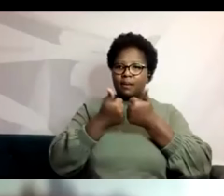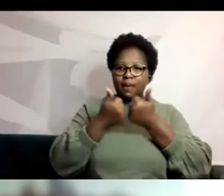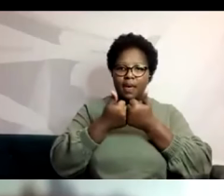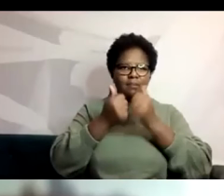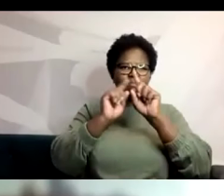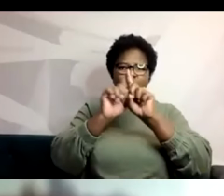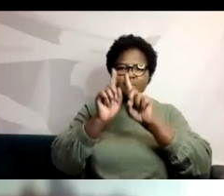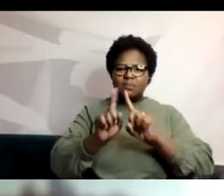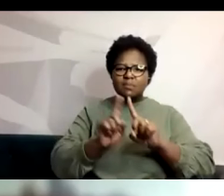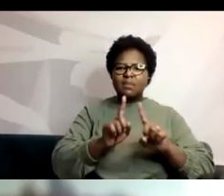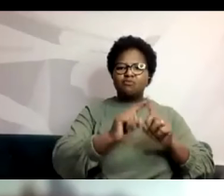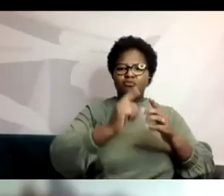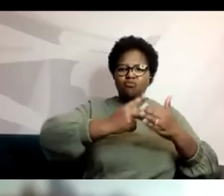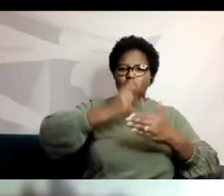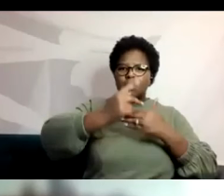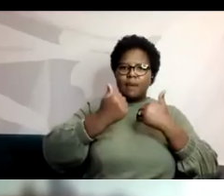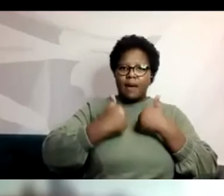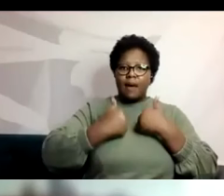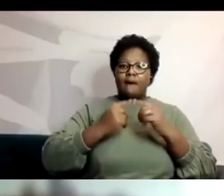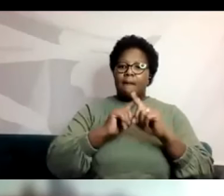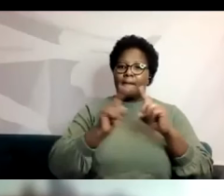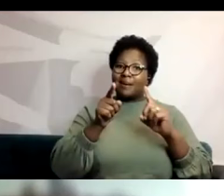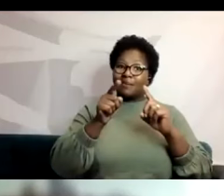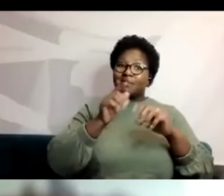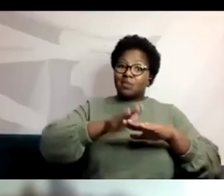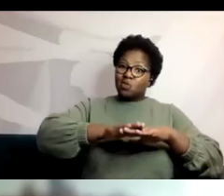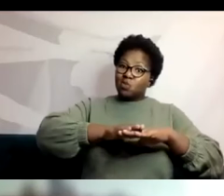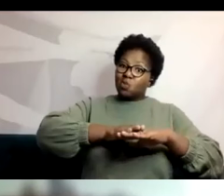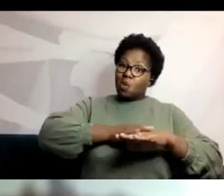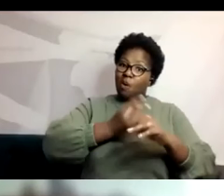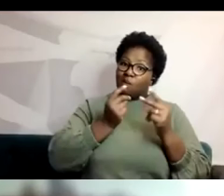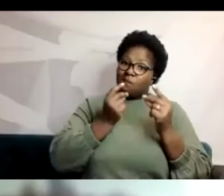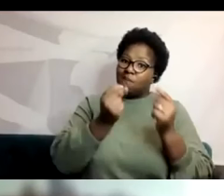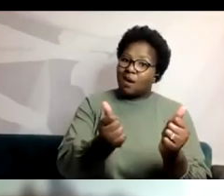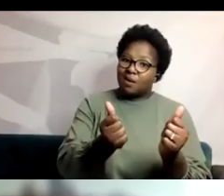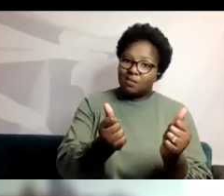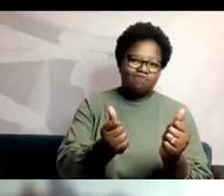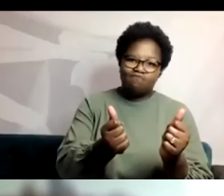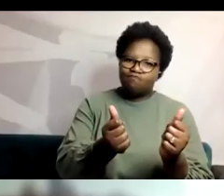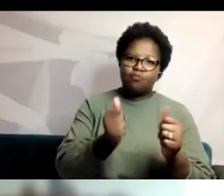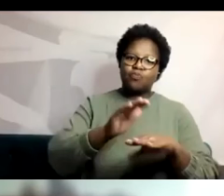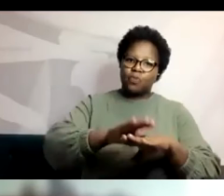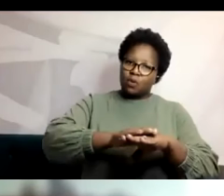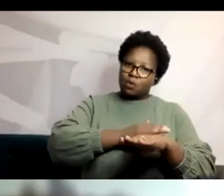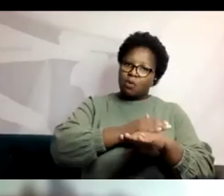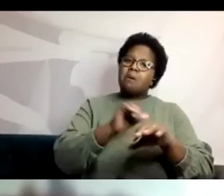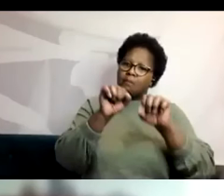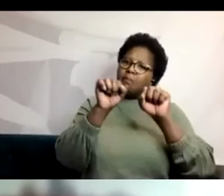It's a little bit slow, but she is able to do it.